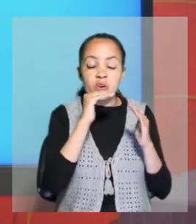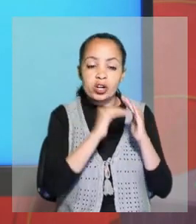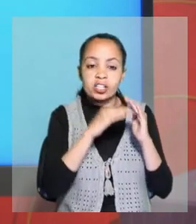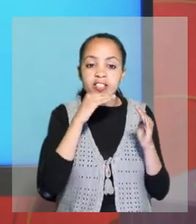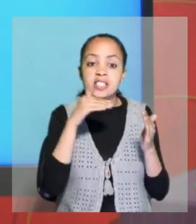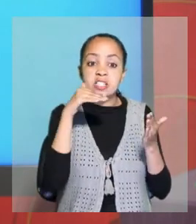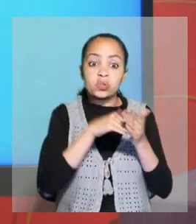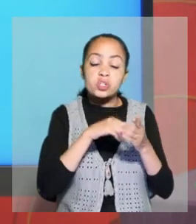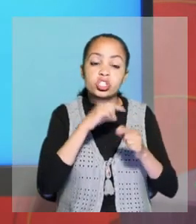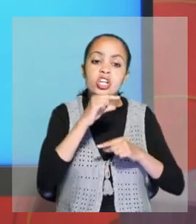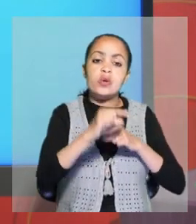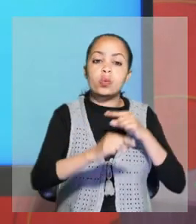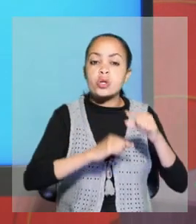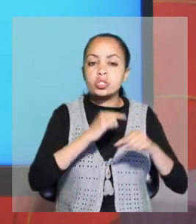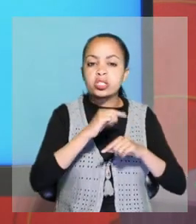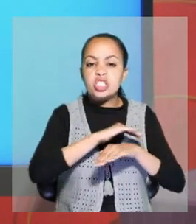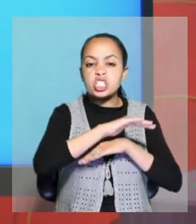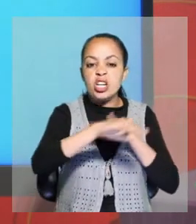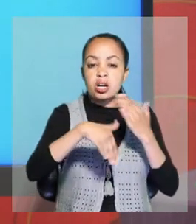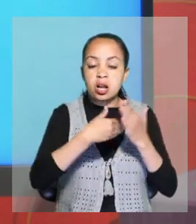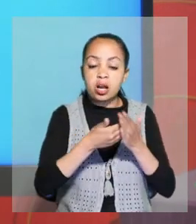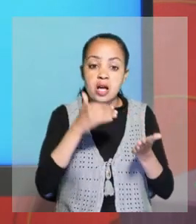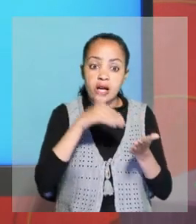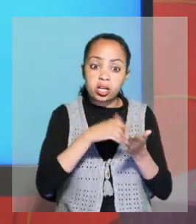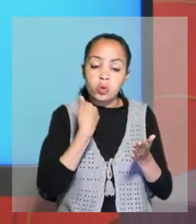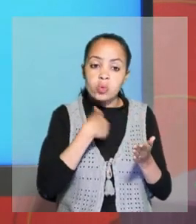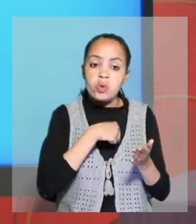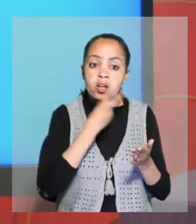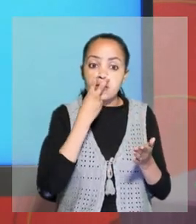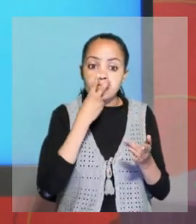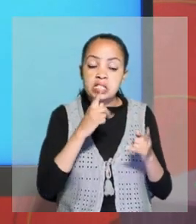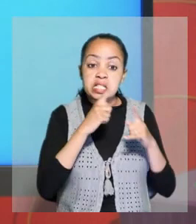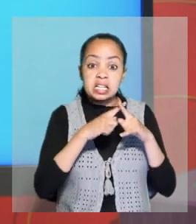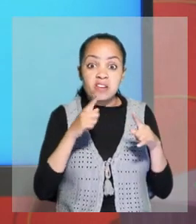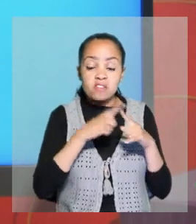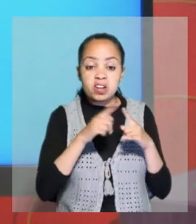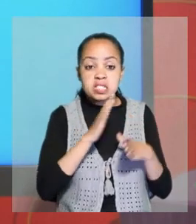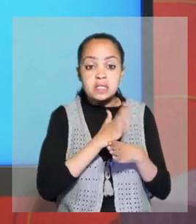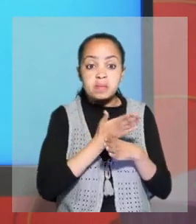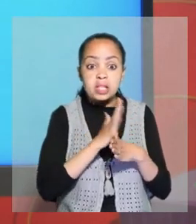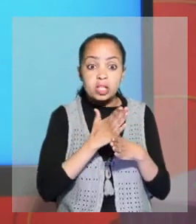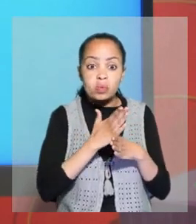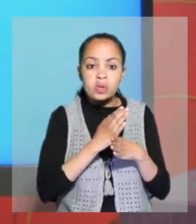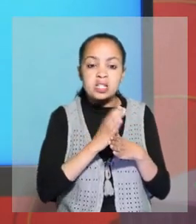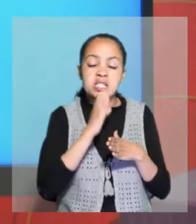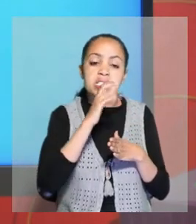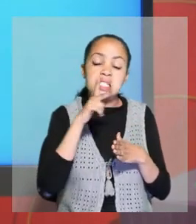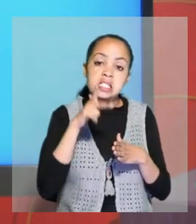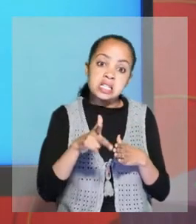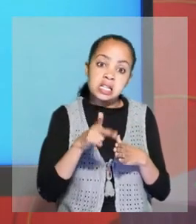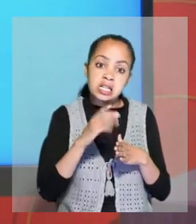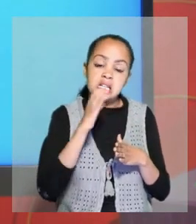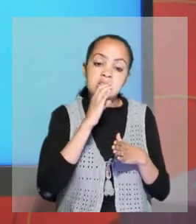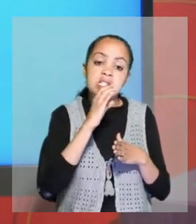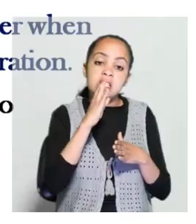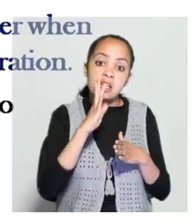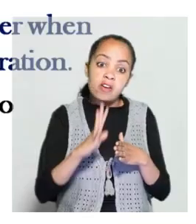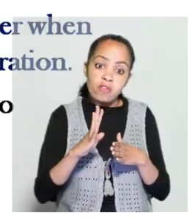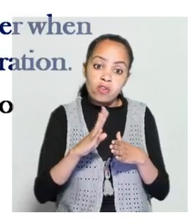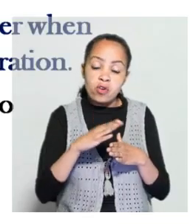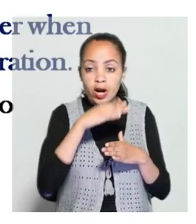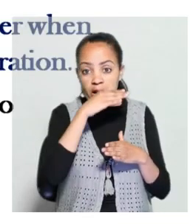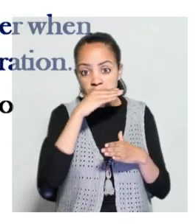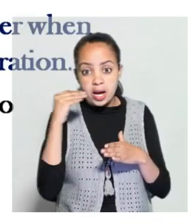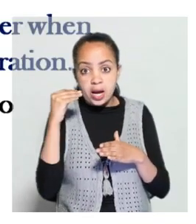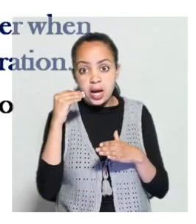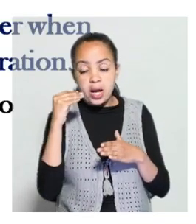reaction. Generally again, we have seen the difference between C3, C4 and